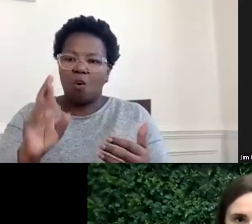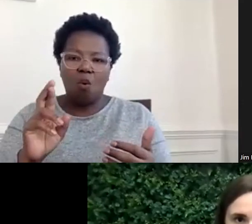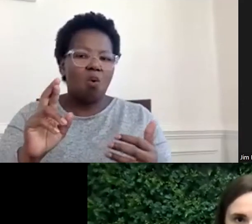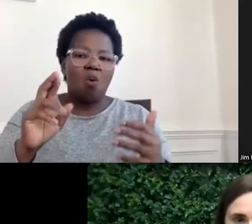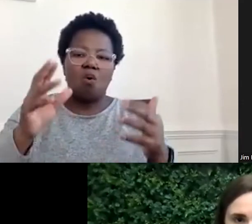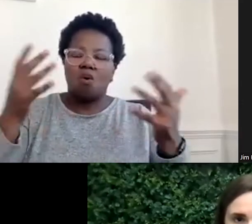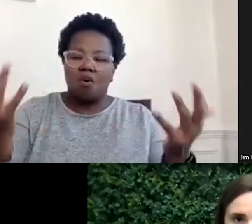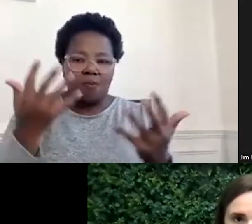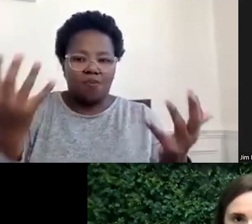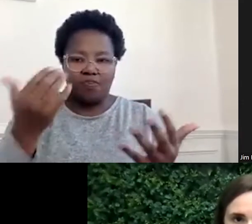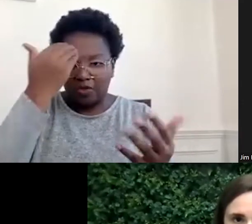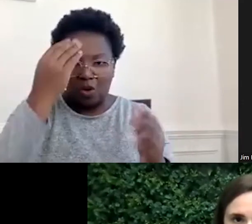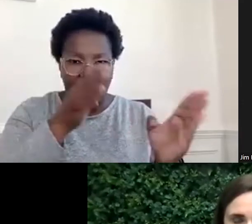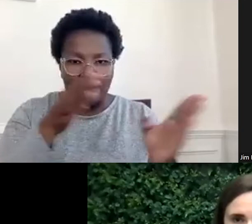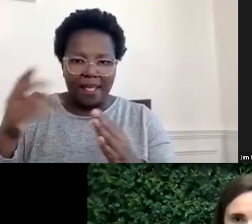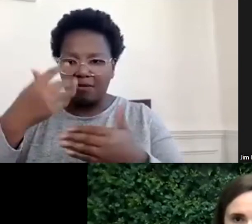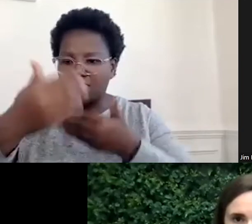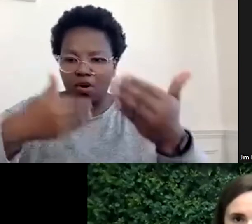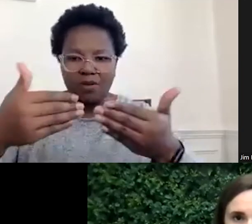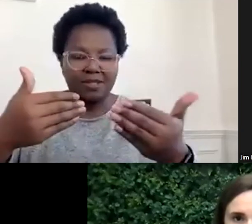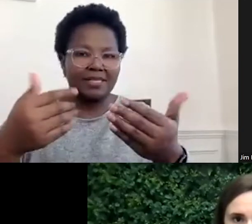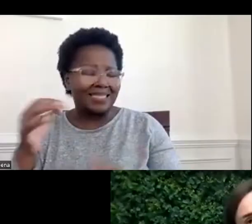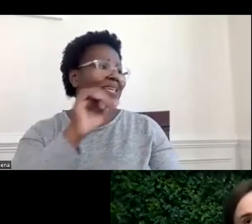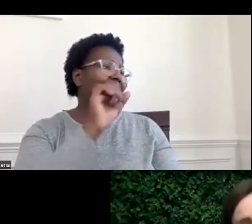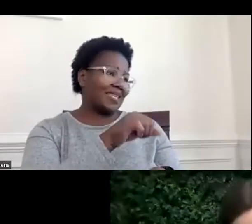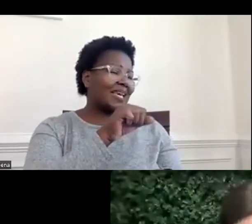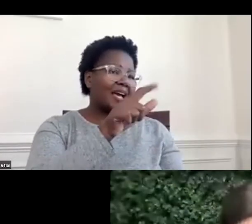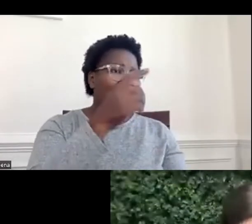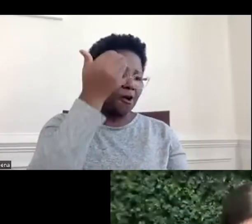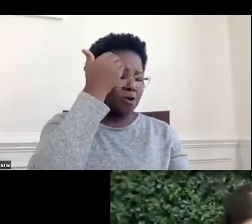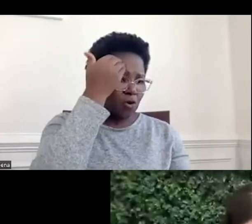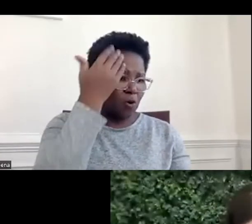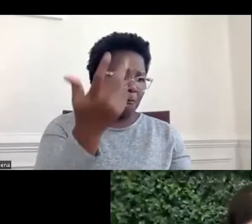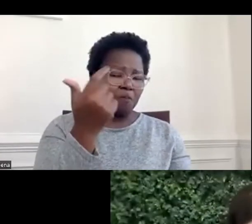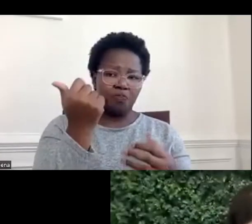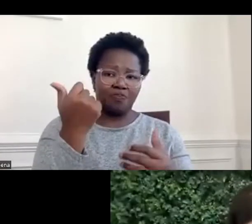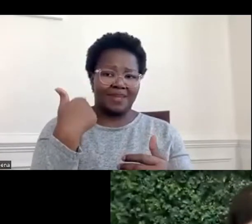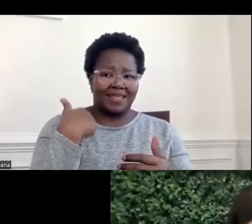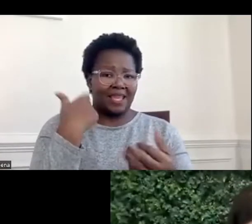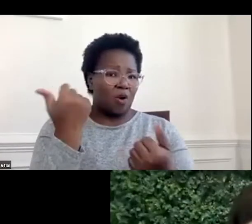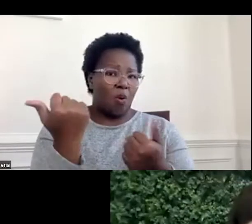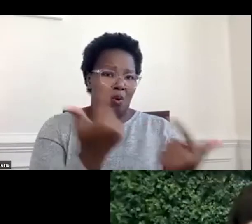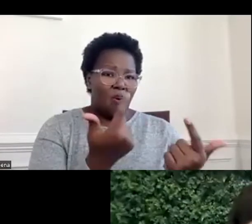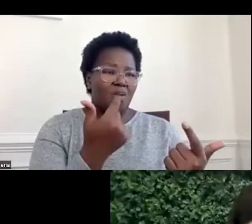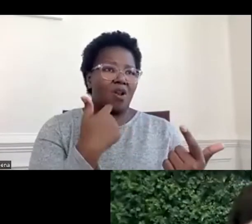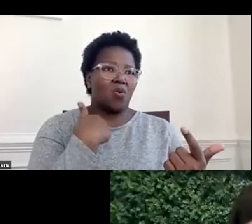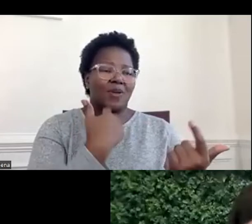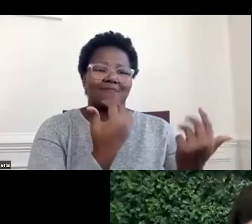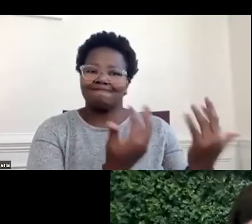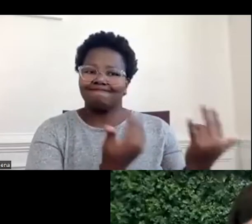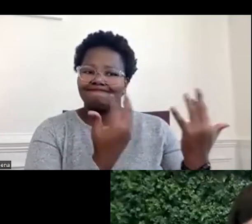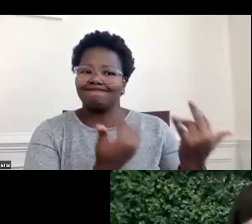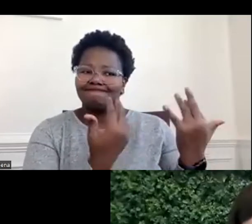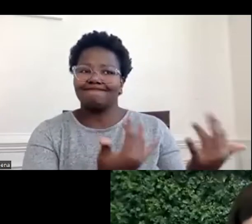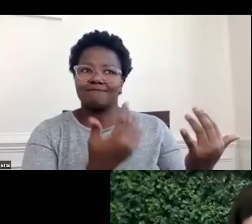while the planning process is happening and the rest of it. I think we're all just really kind of waiting for that